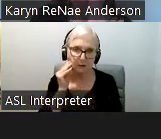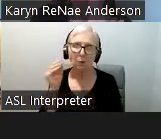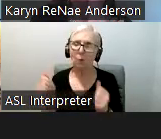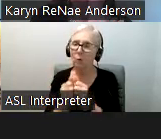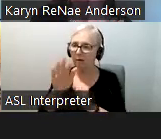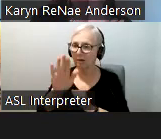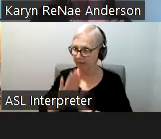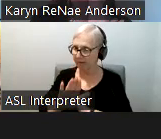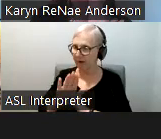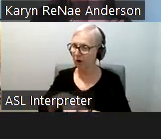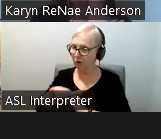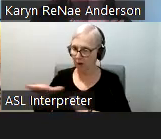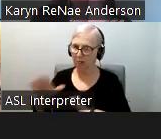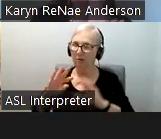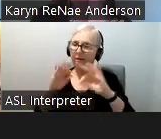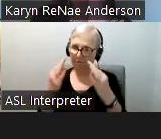children and their